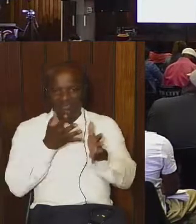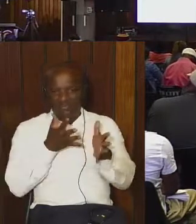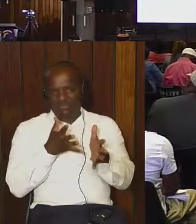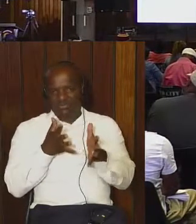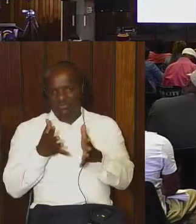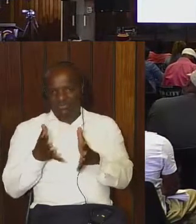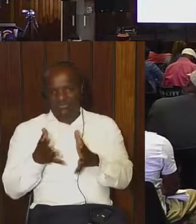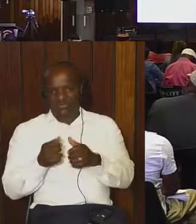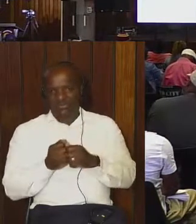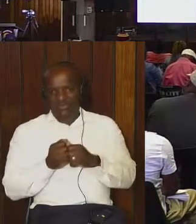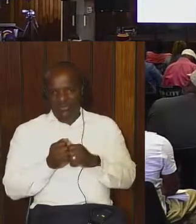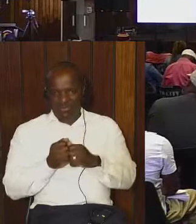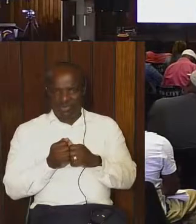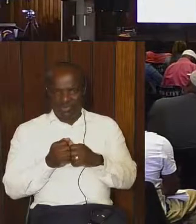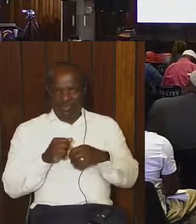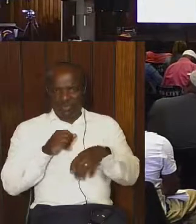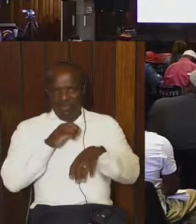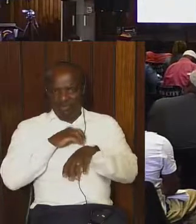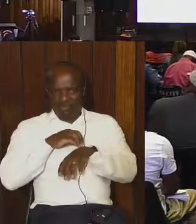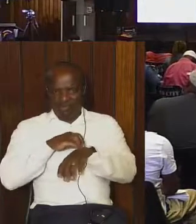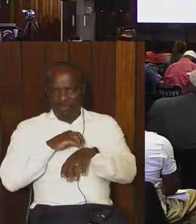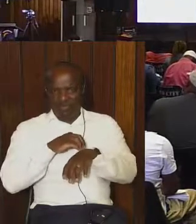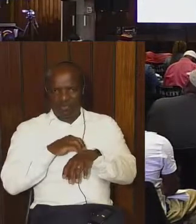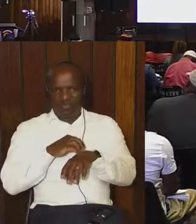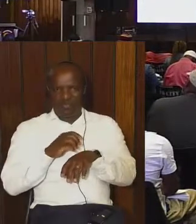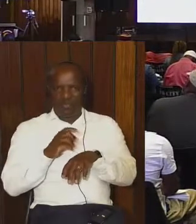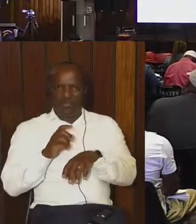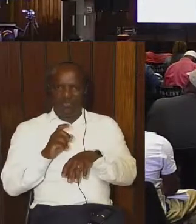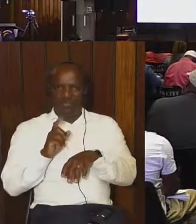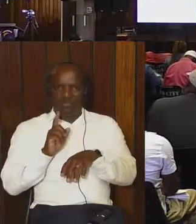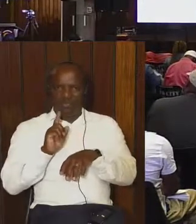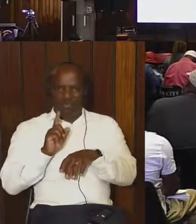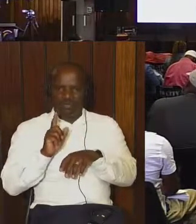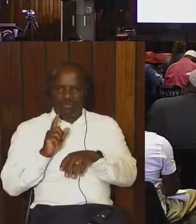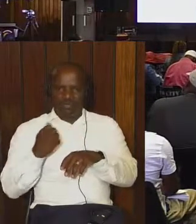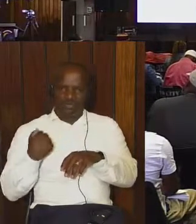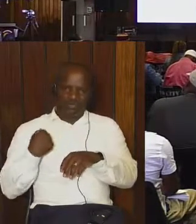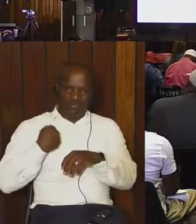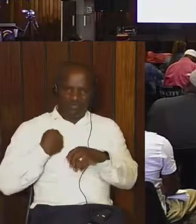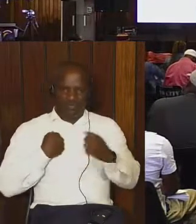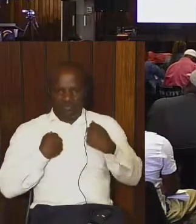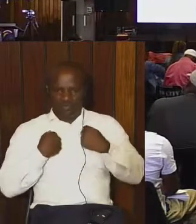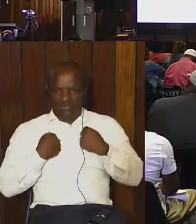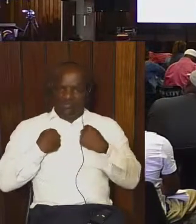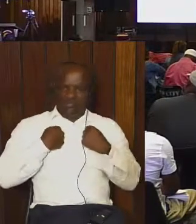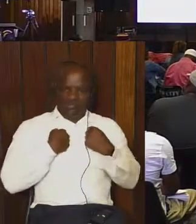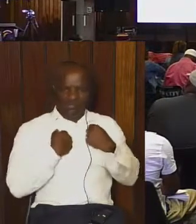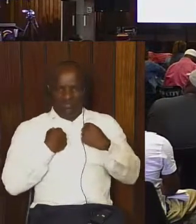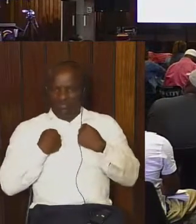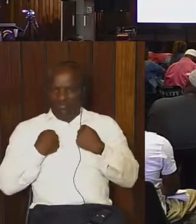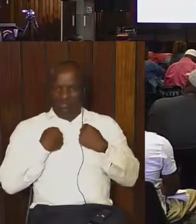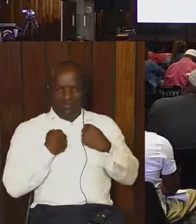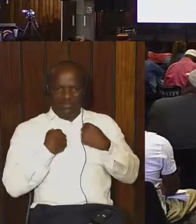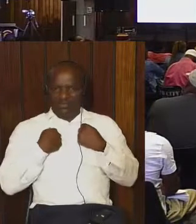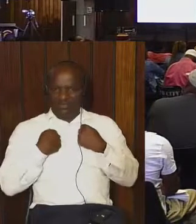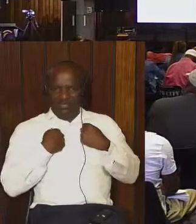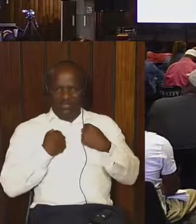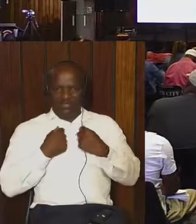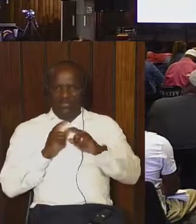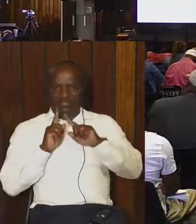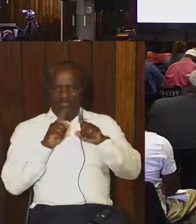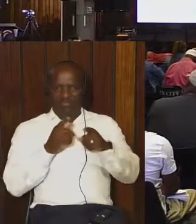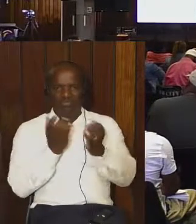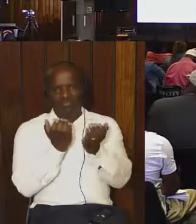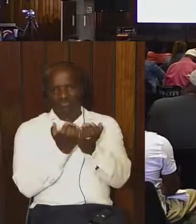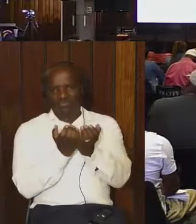They also have a problem of, they have to carry a huge bags behind their back to go